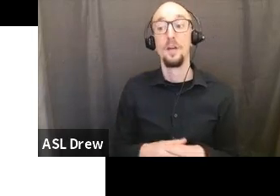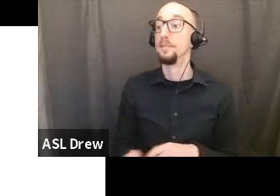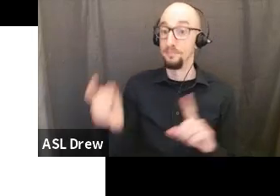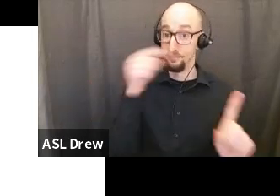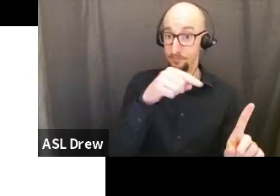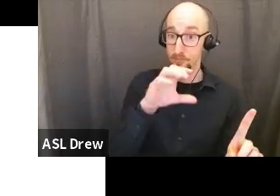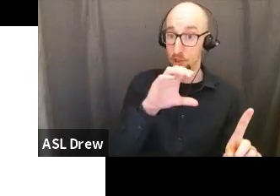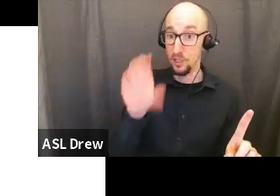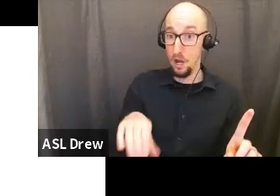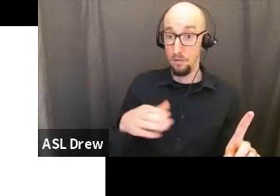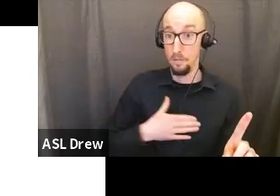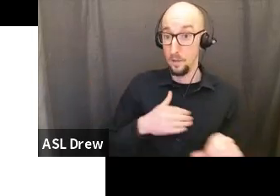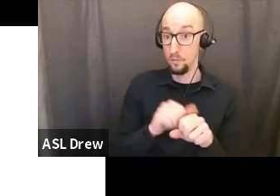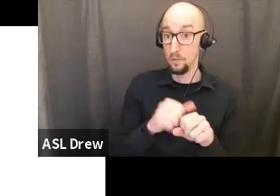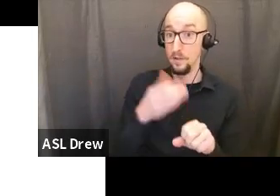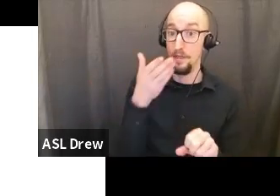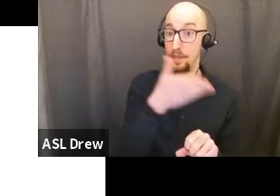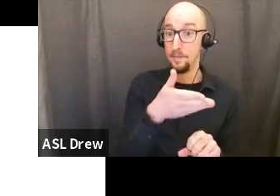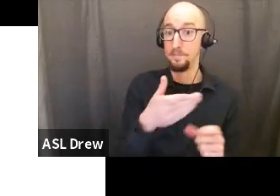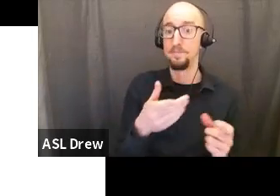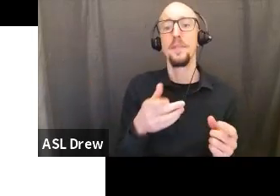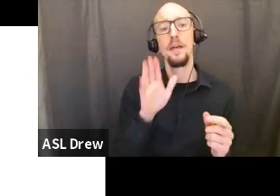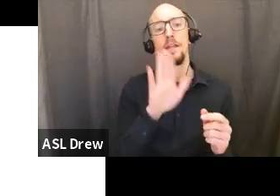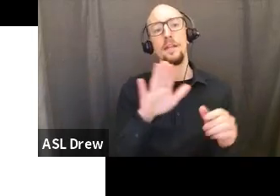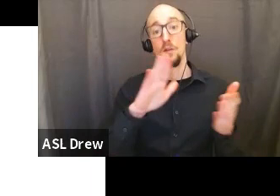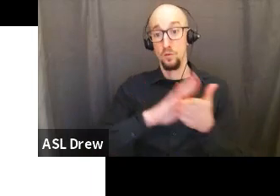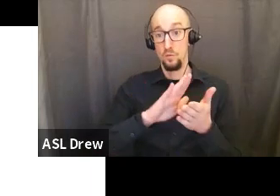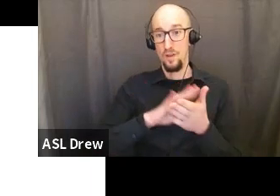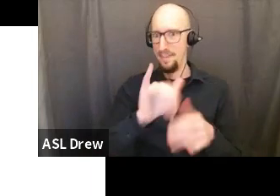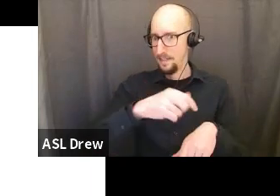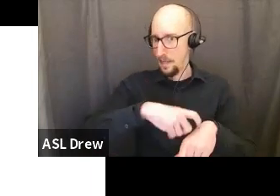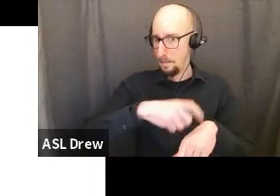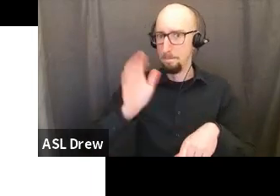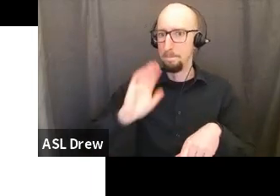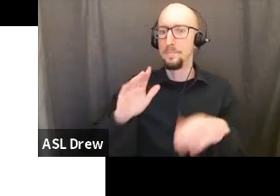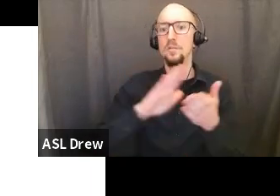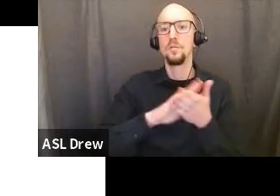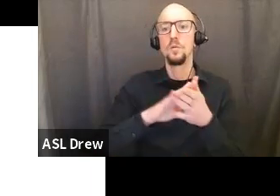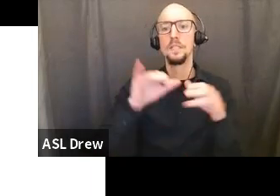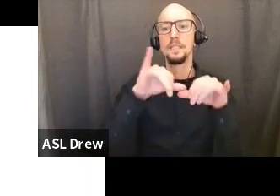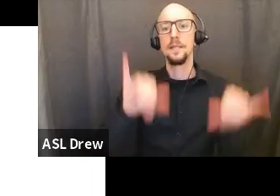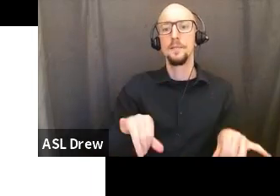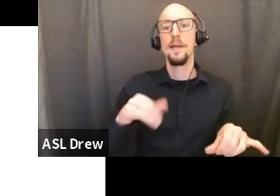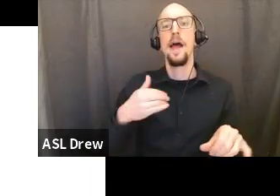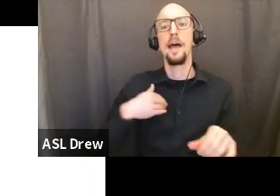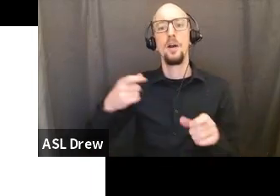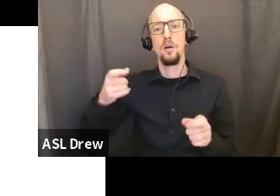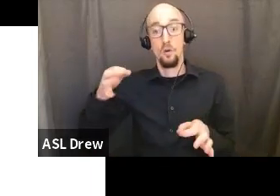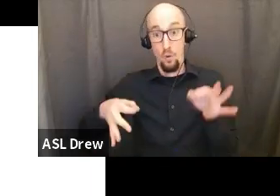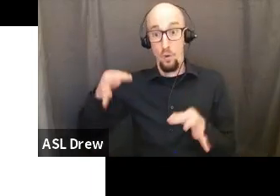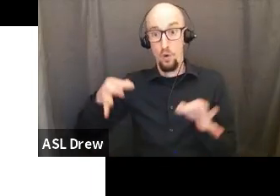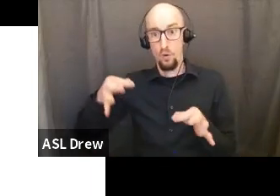Chicago, the school system was under a court desegregation